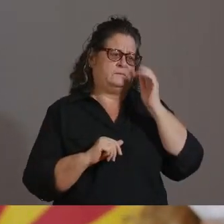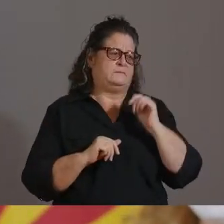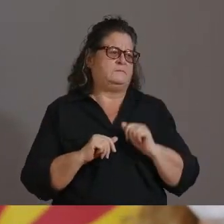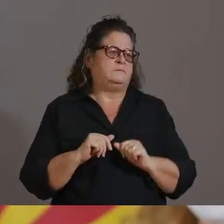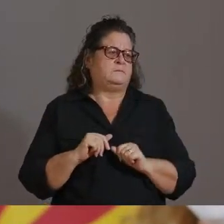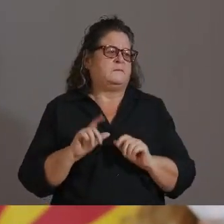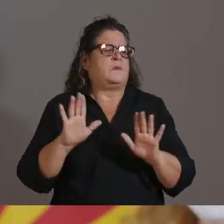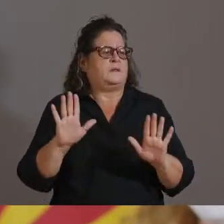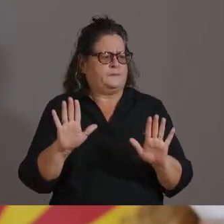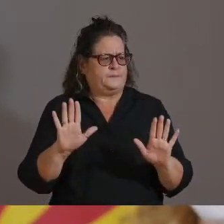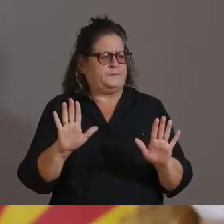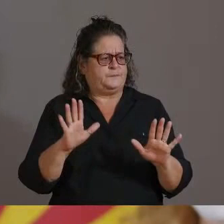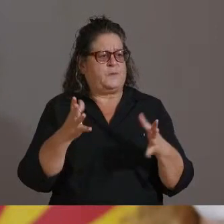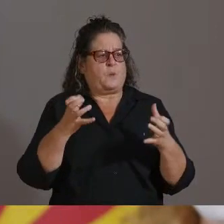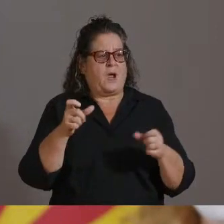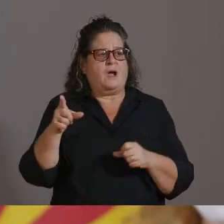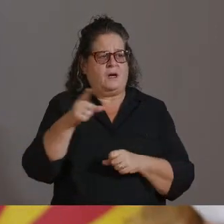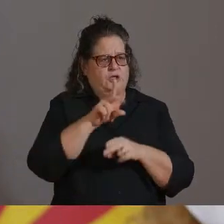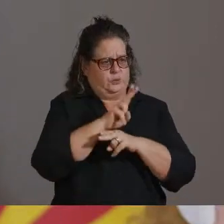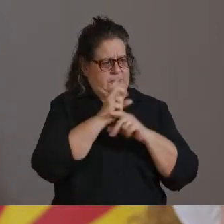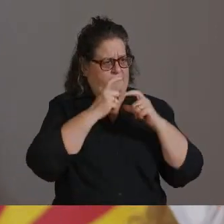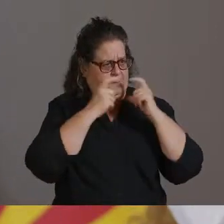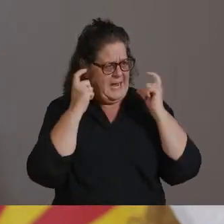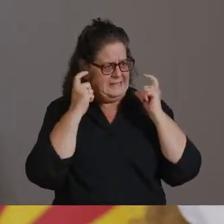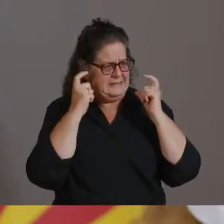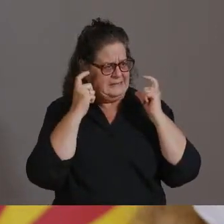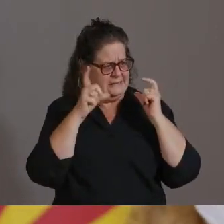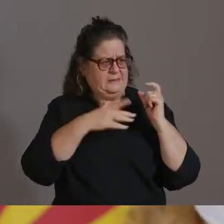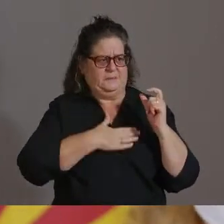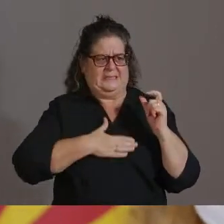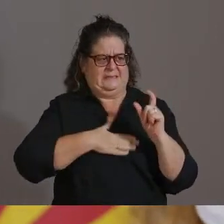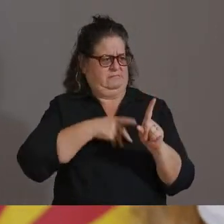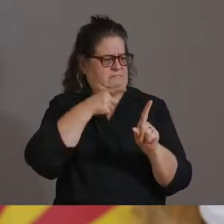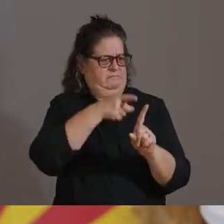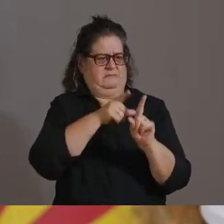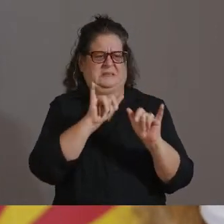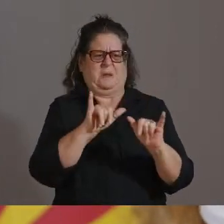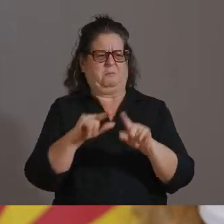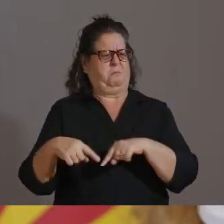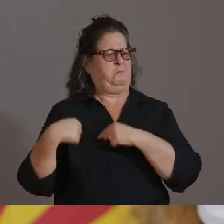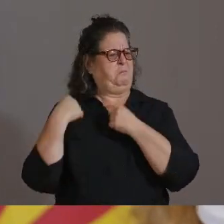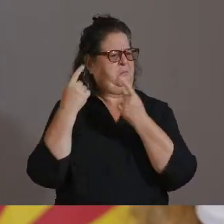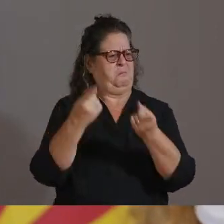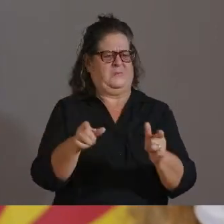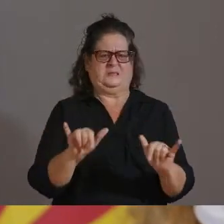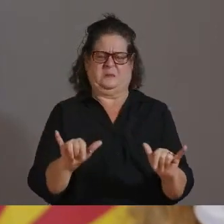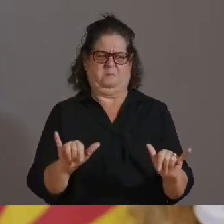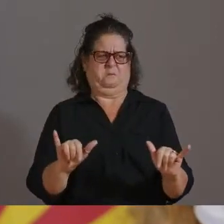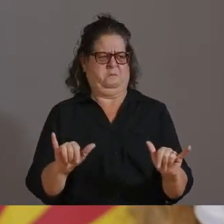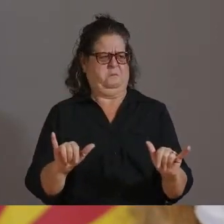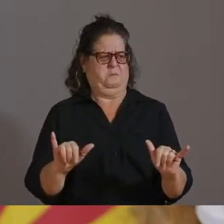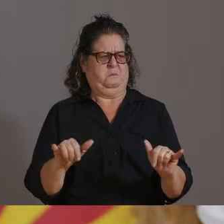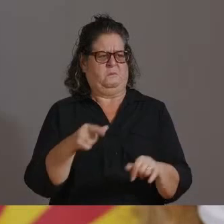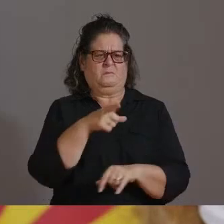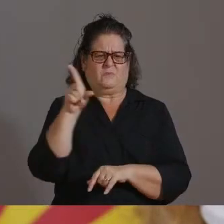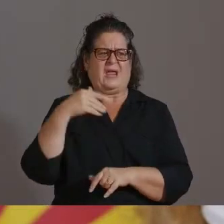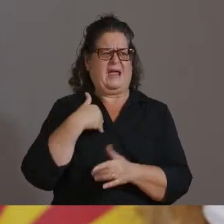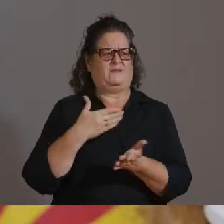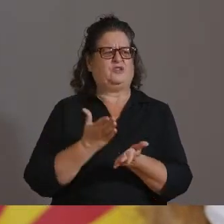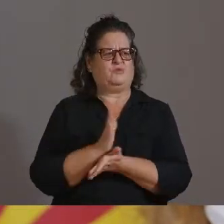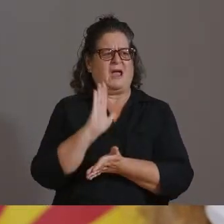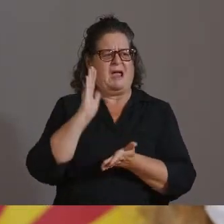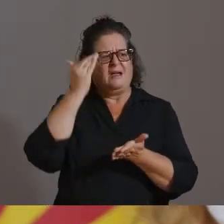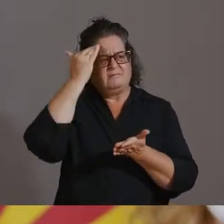been consistent on this. People can exercise their First Amendment rights, whether it's a protest